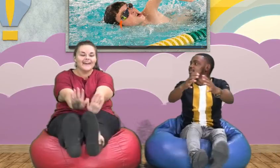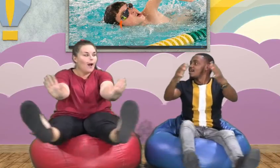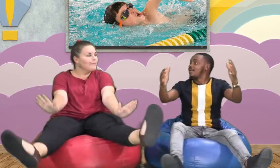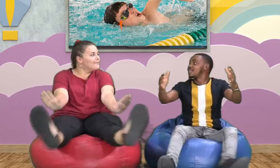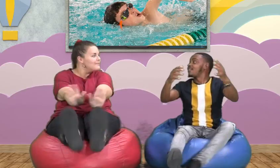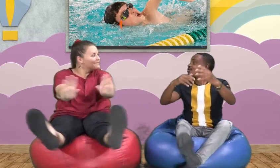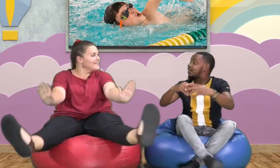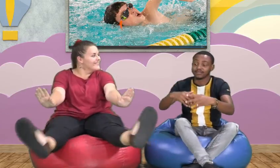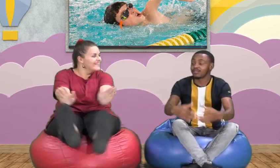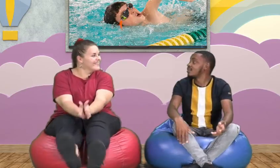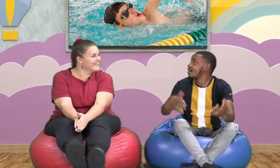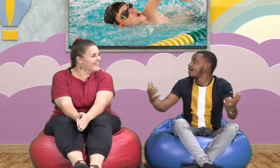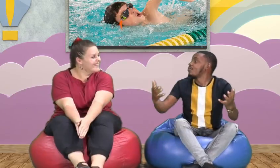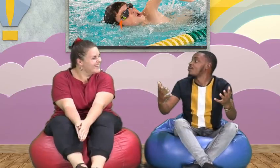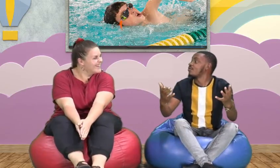Marisa,